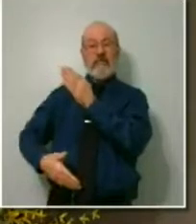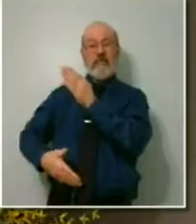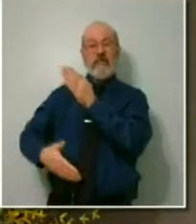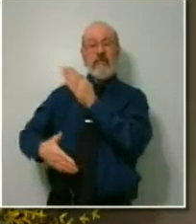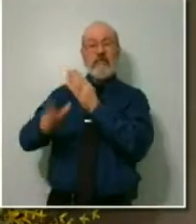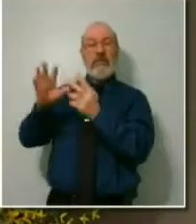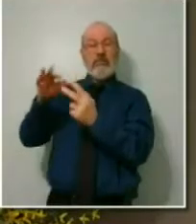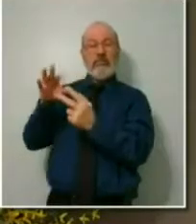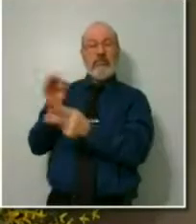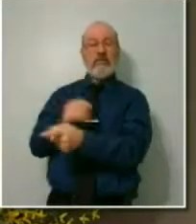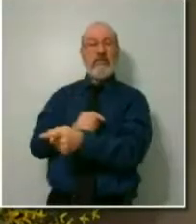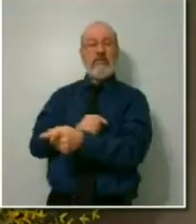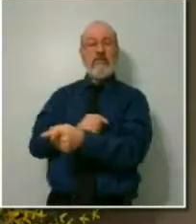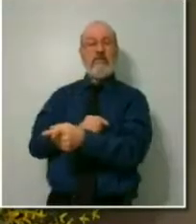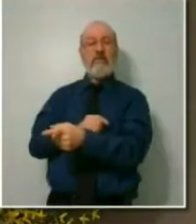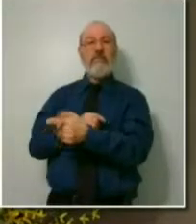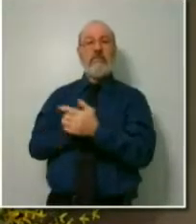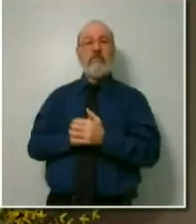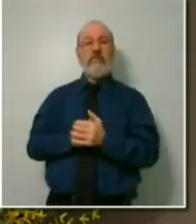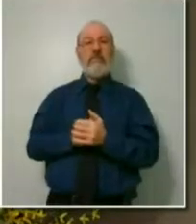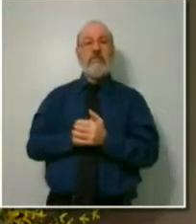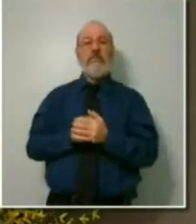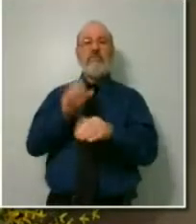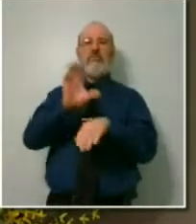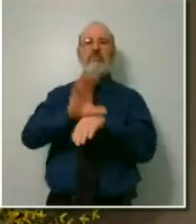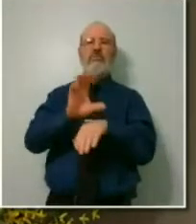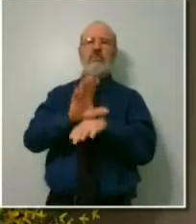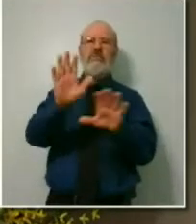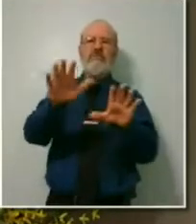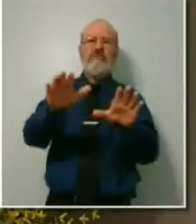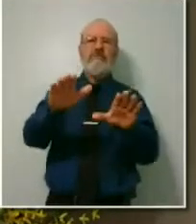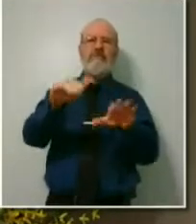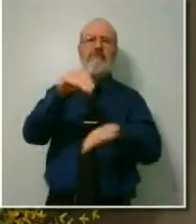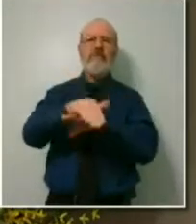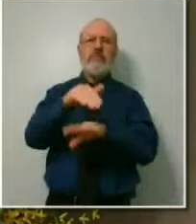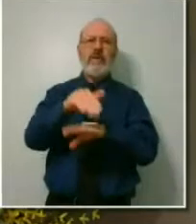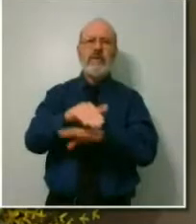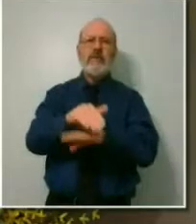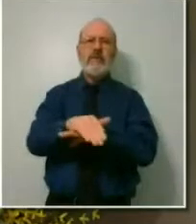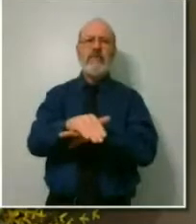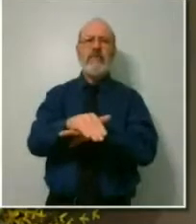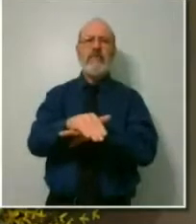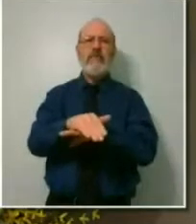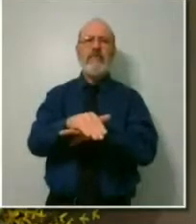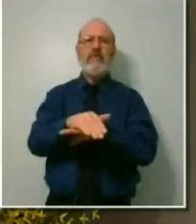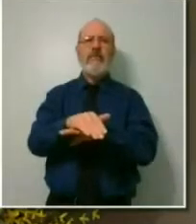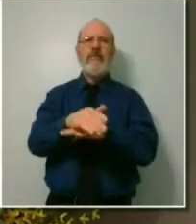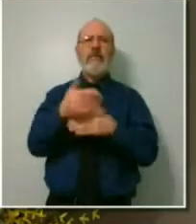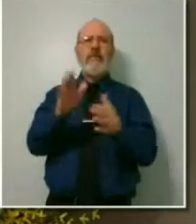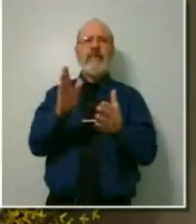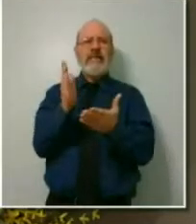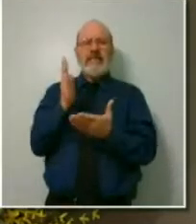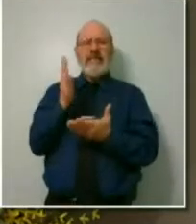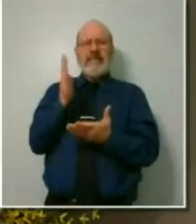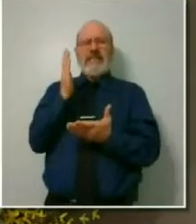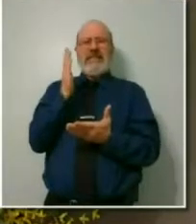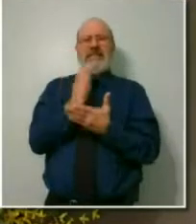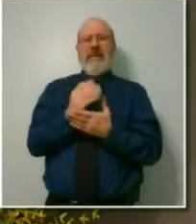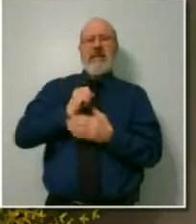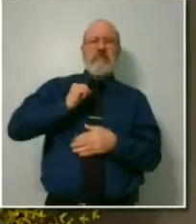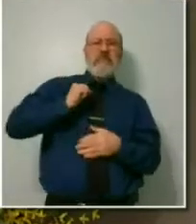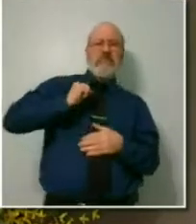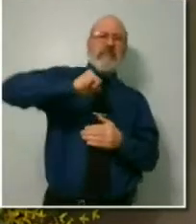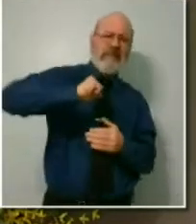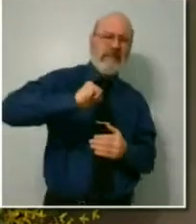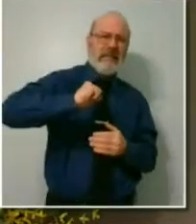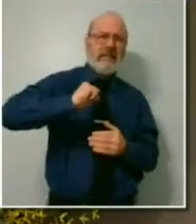choice. So, church, tonight, let's stop resisting